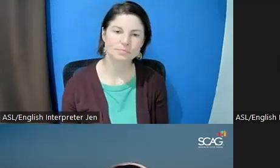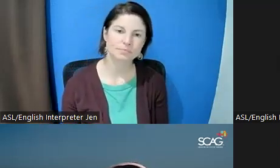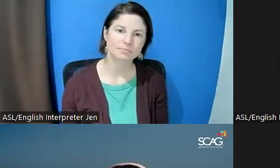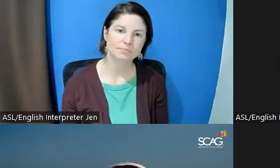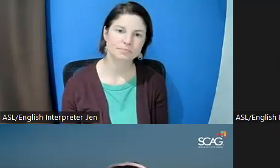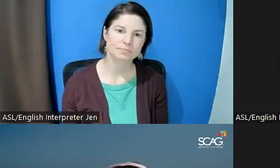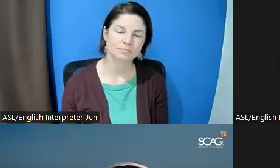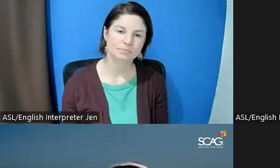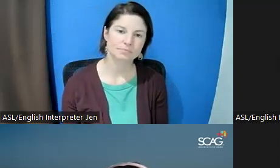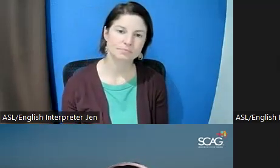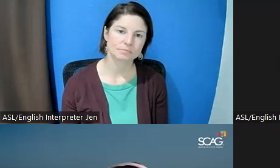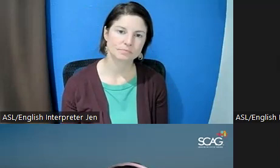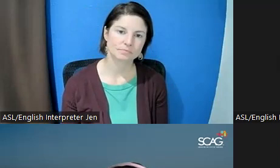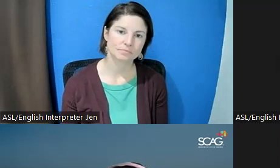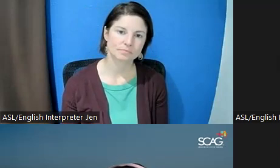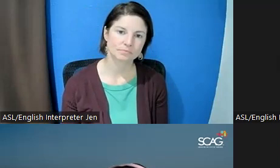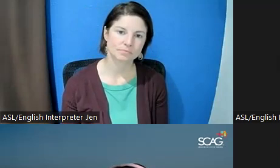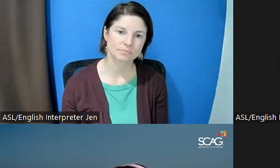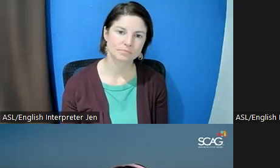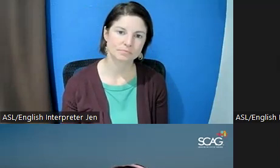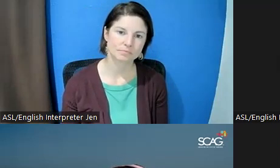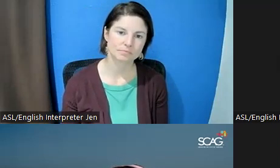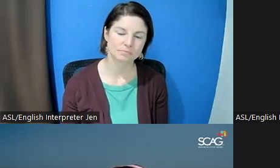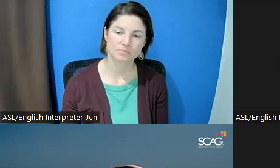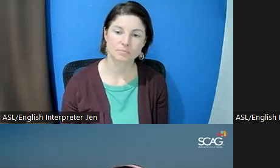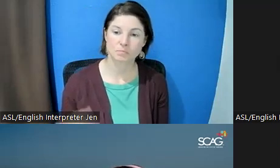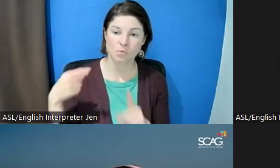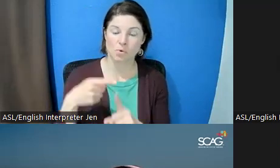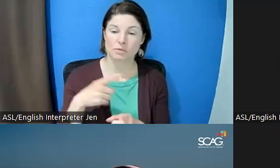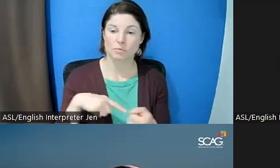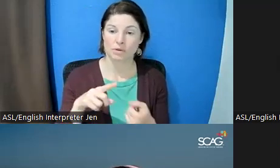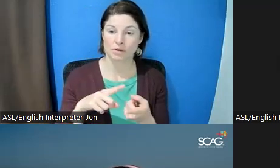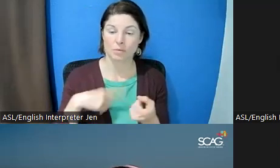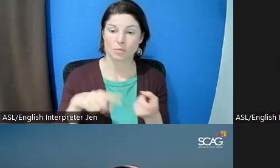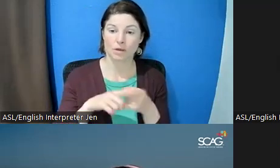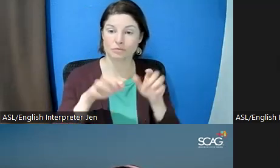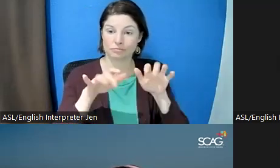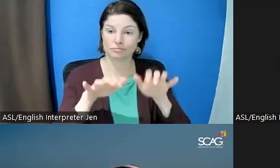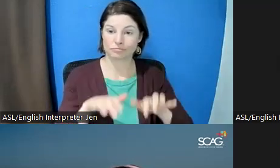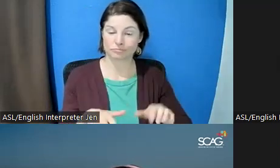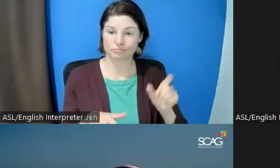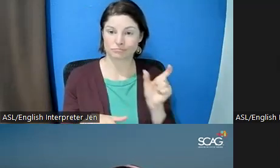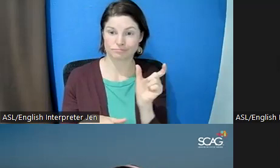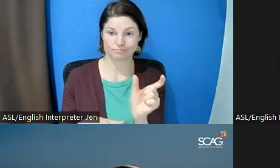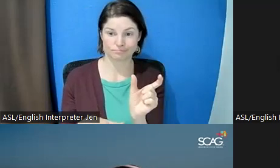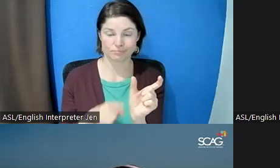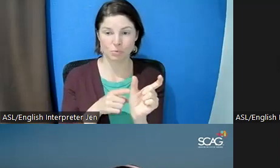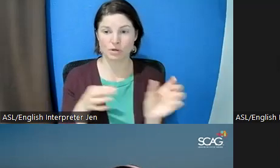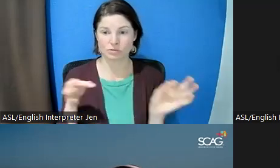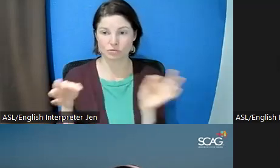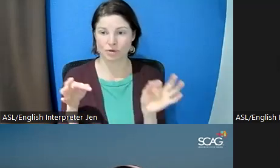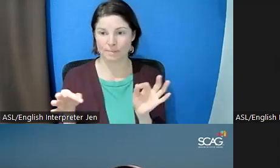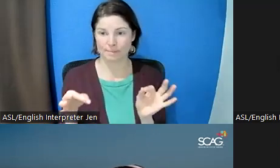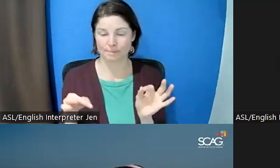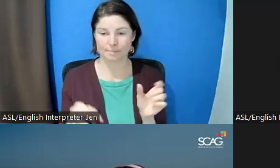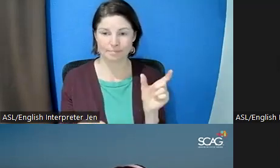field where you can describe your situation. So if you don't have a car, you're not going to use a car,